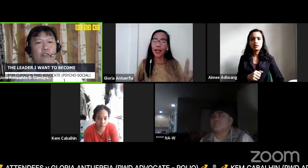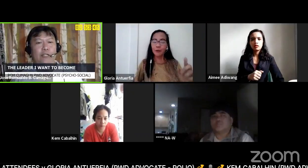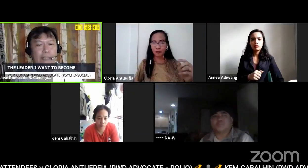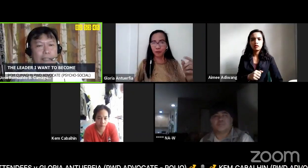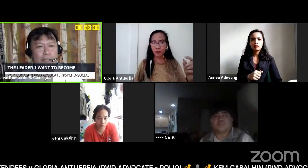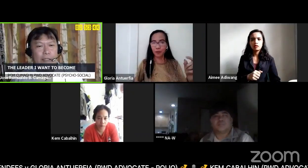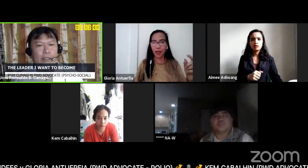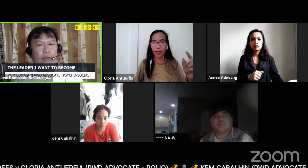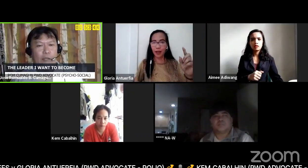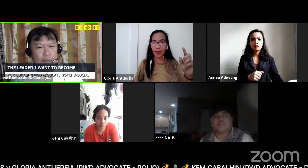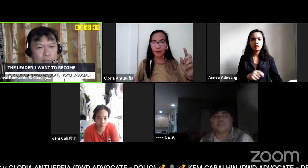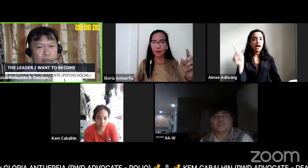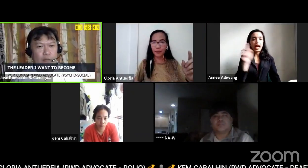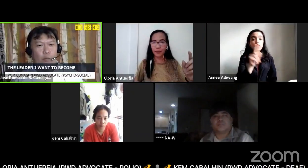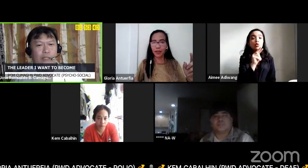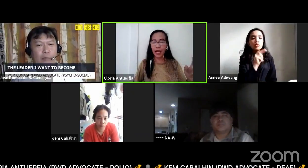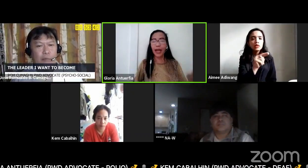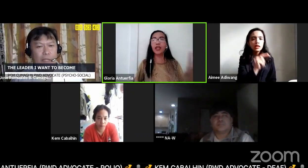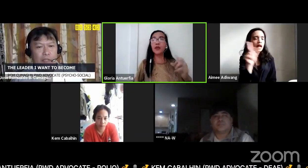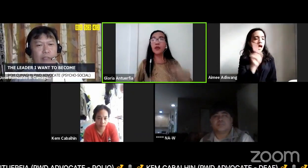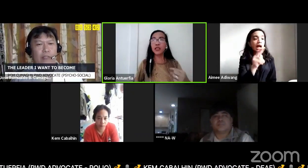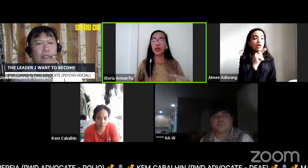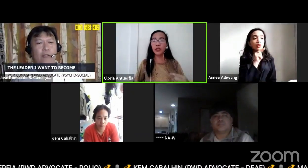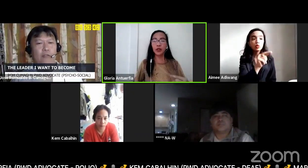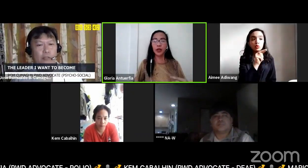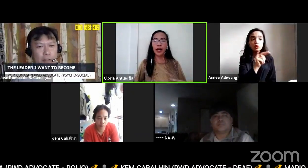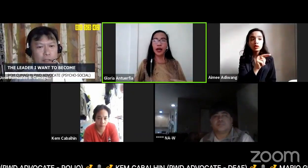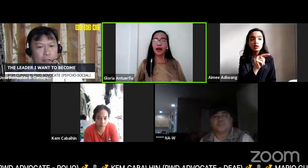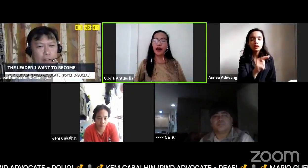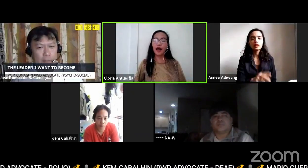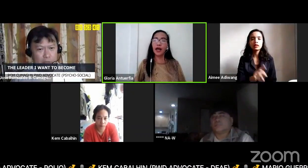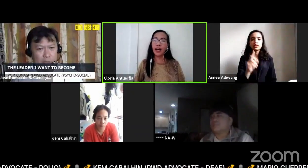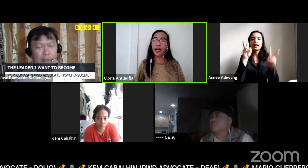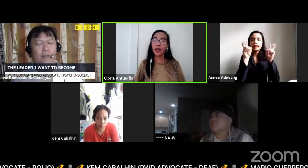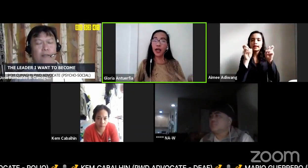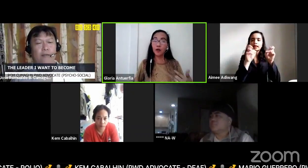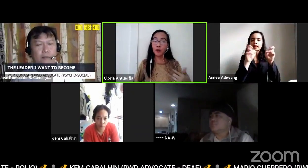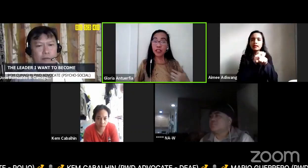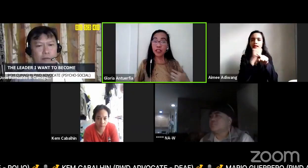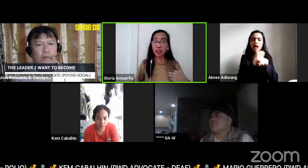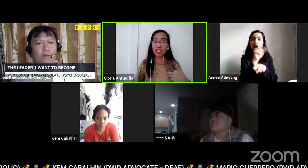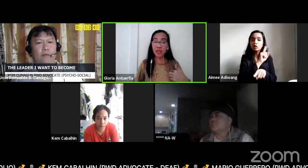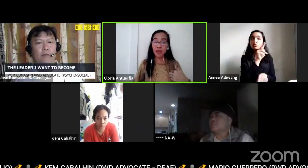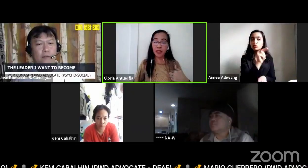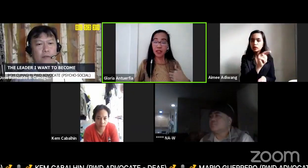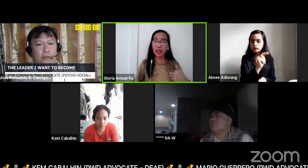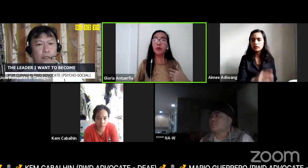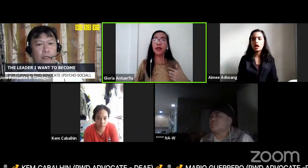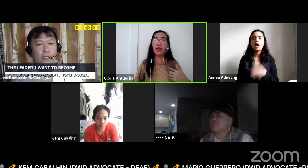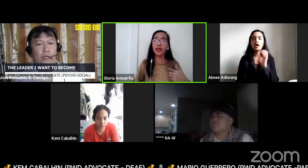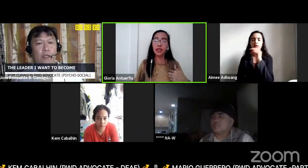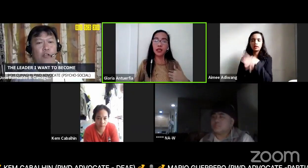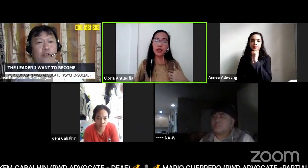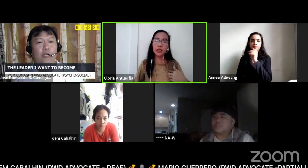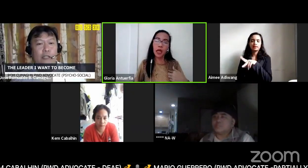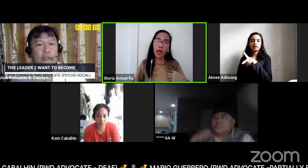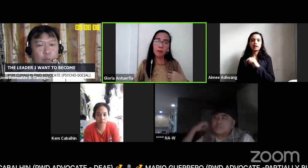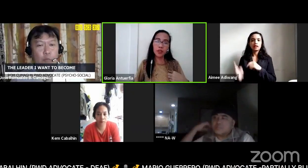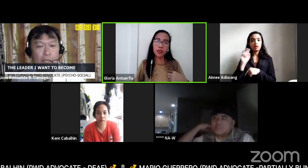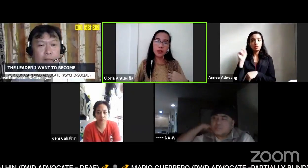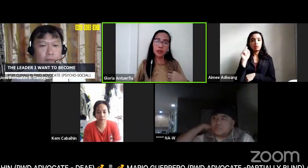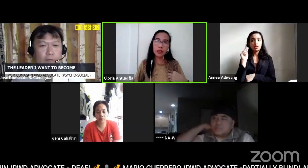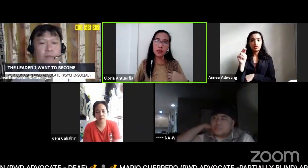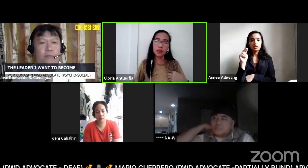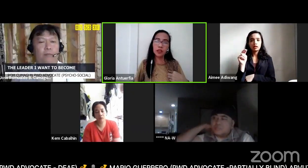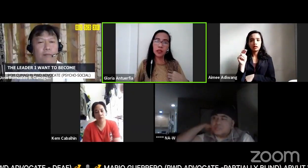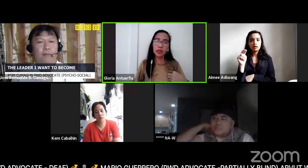the ones that you need. The ones that you need. What topics The ones that you need? what strikes me, what I need is